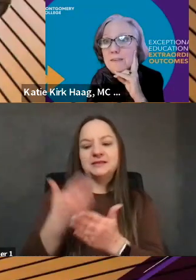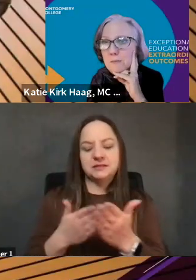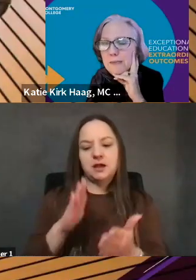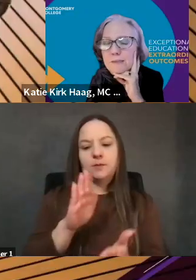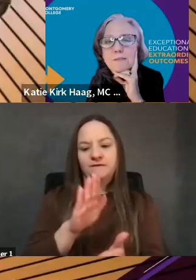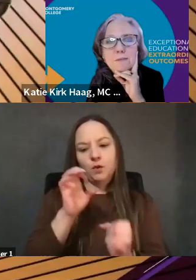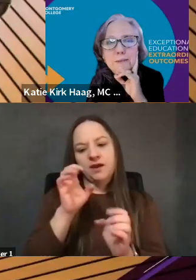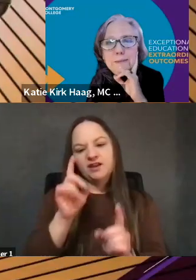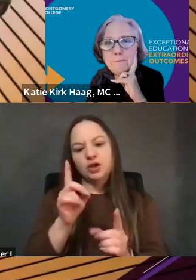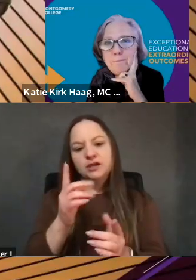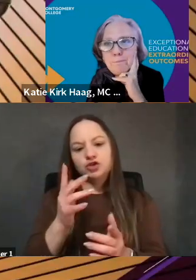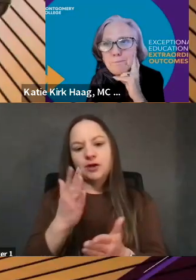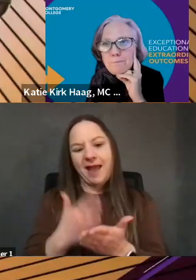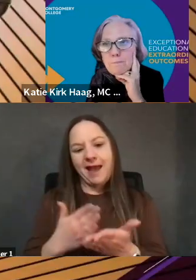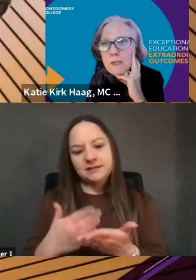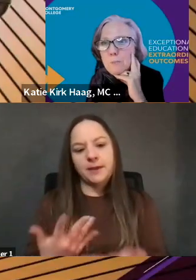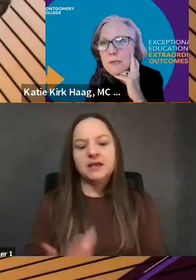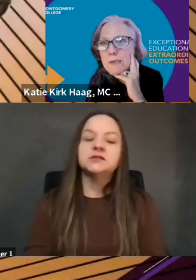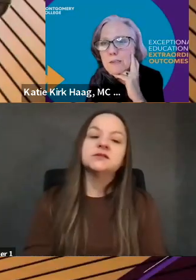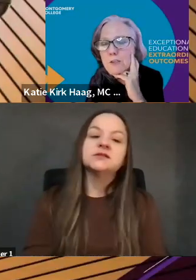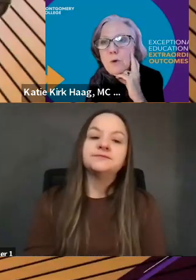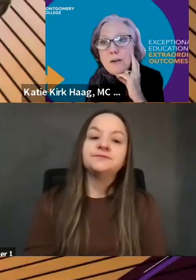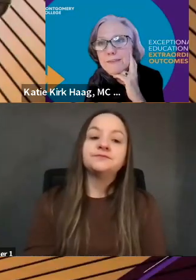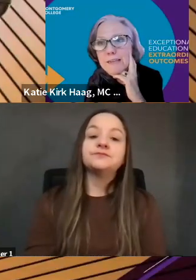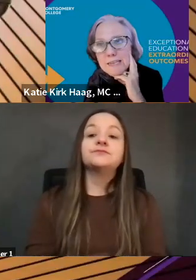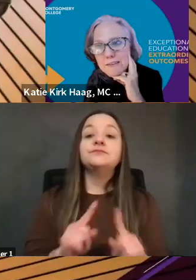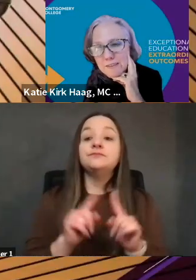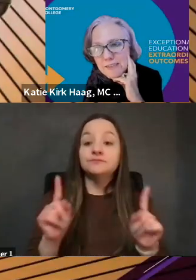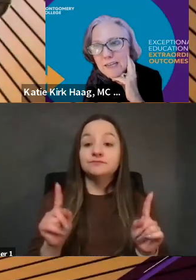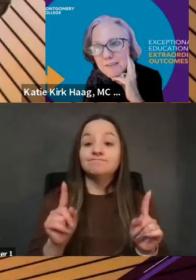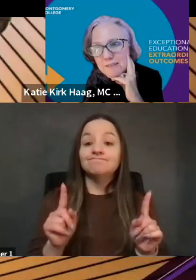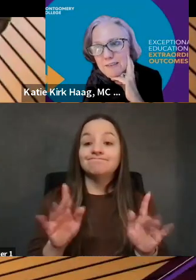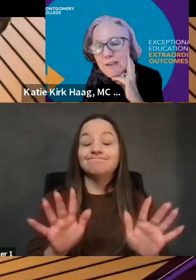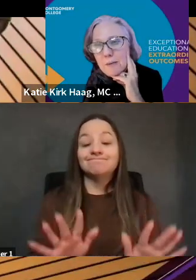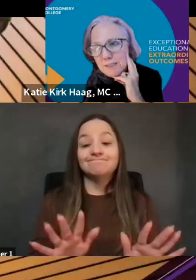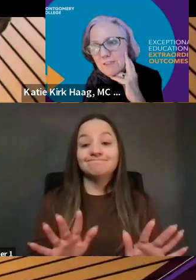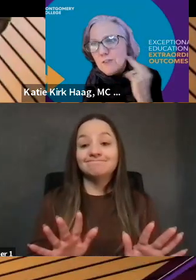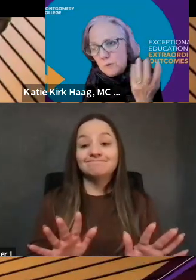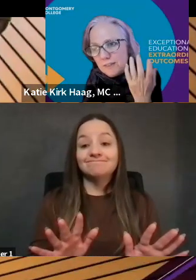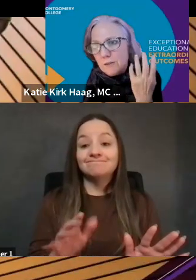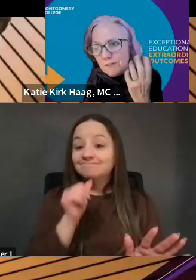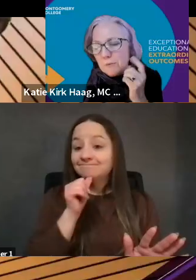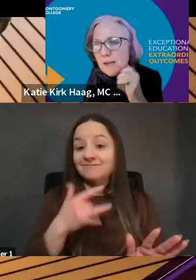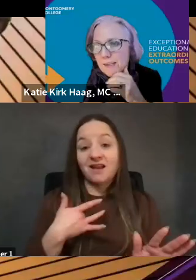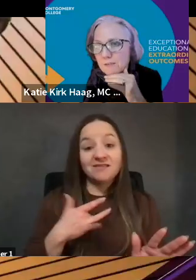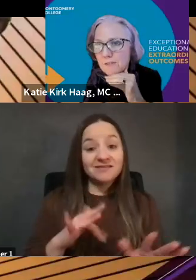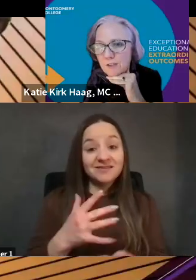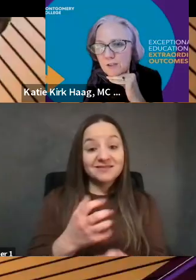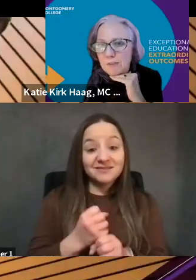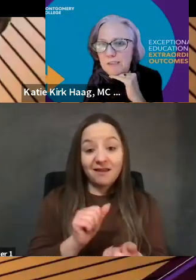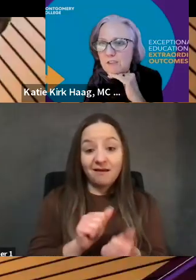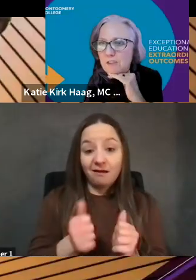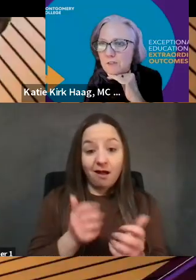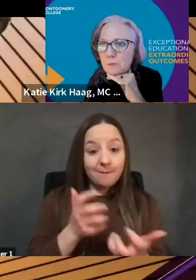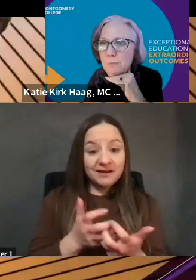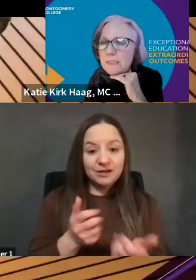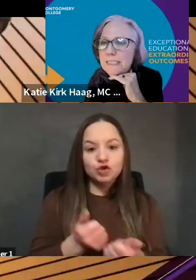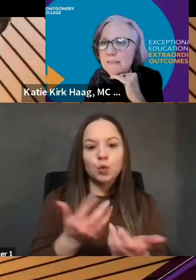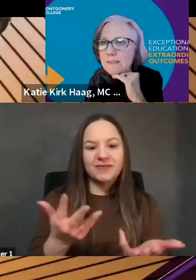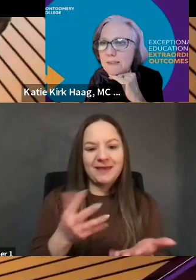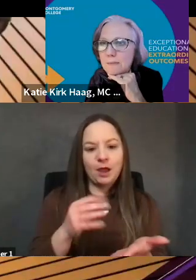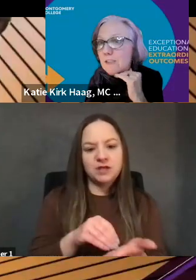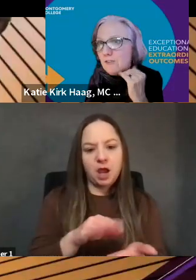educational aspects. But you are unlikely to get accommodations without some kind of documentation.